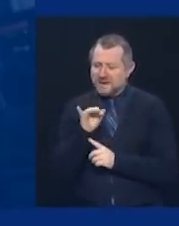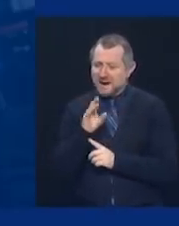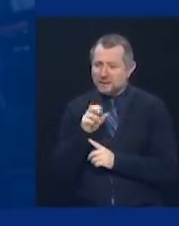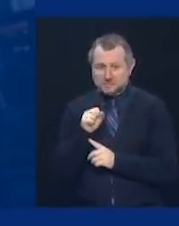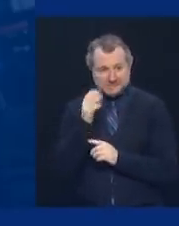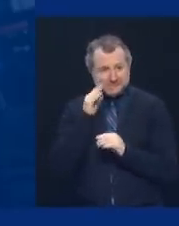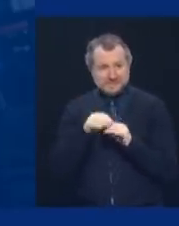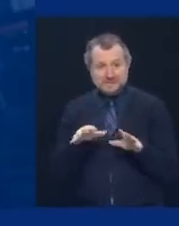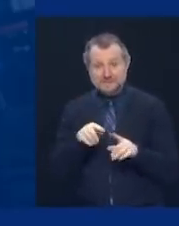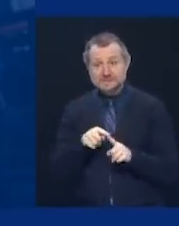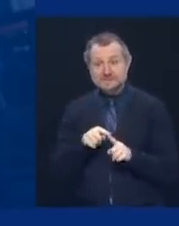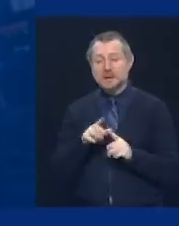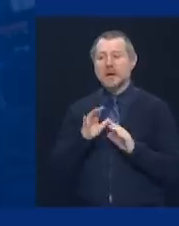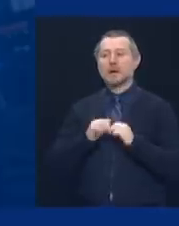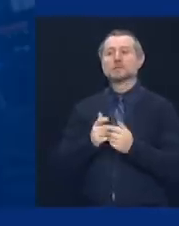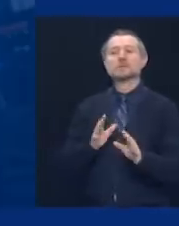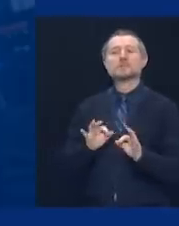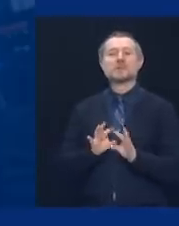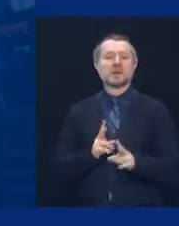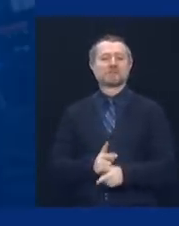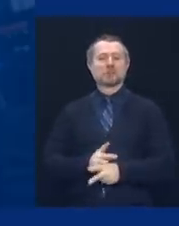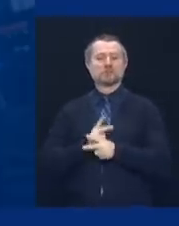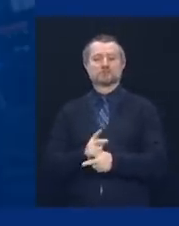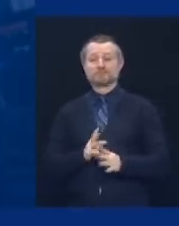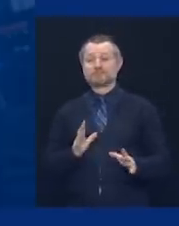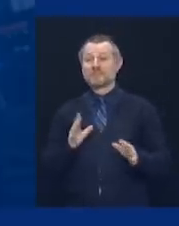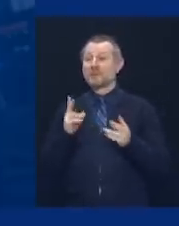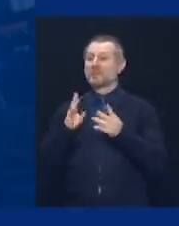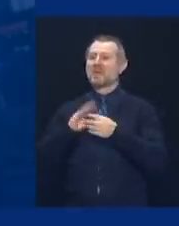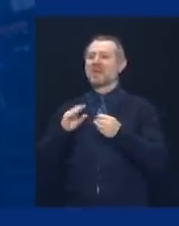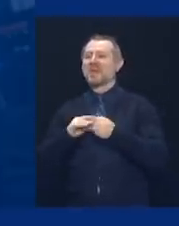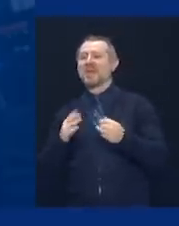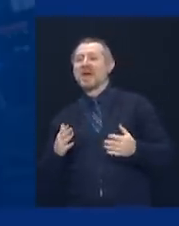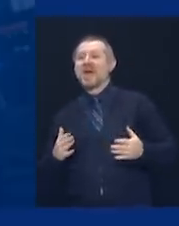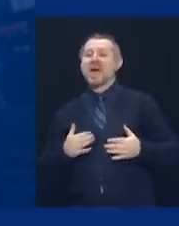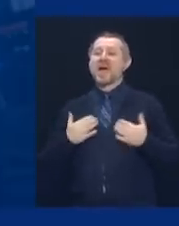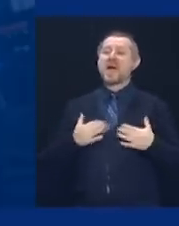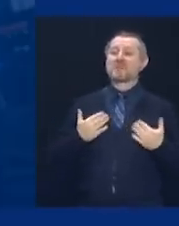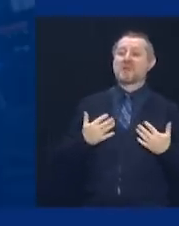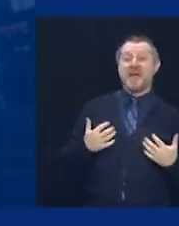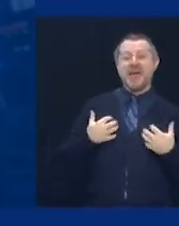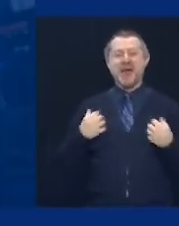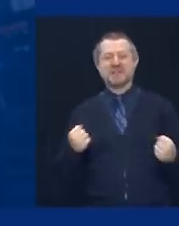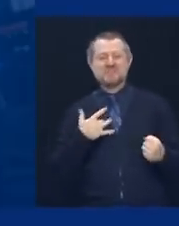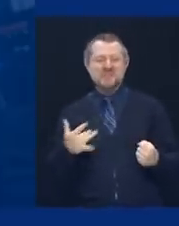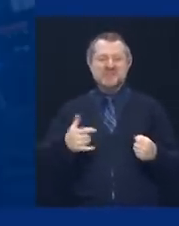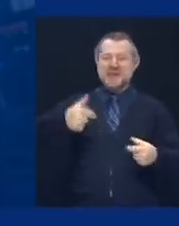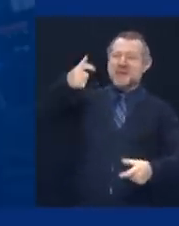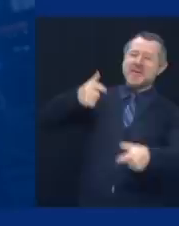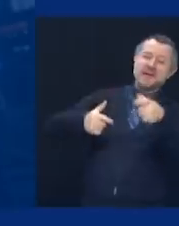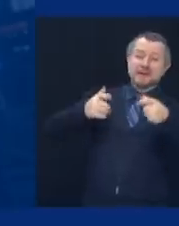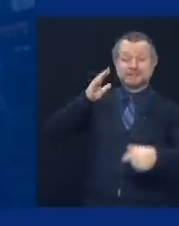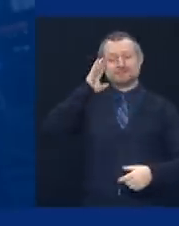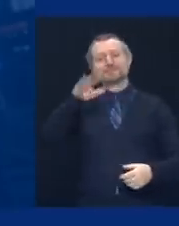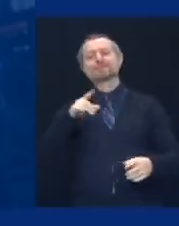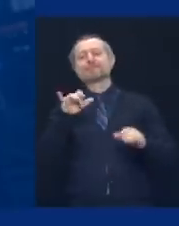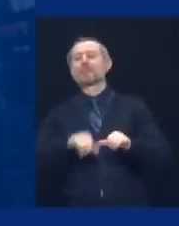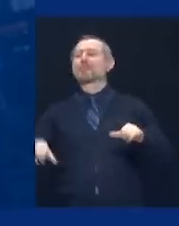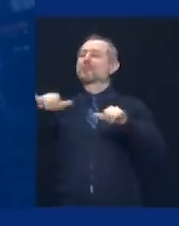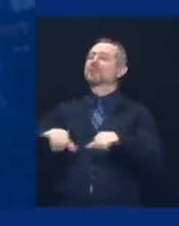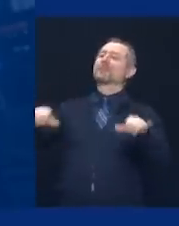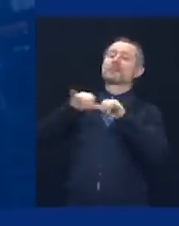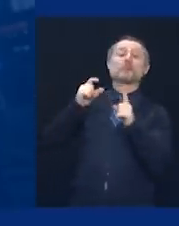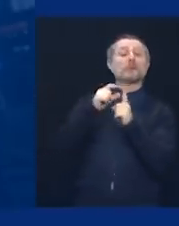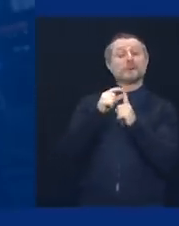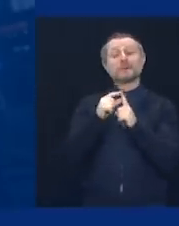Just be smart. Take precautions. You know how they say happy and healthy holidays? They always say that. I wish you were happy and a healthy holiday. Yeah, focus